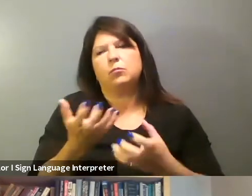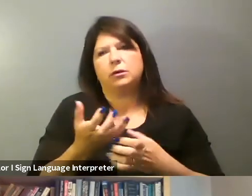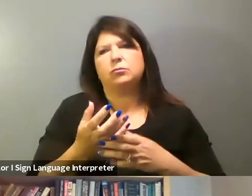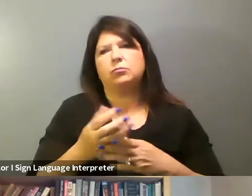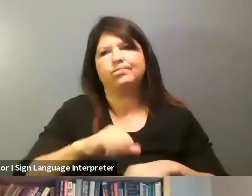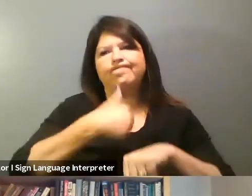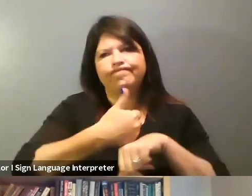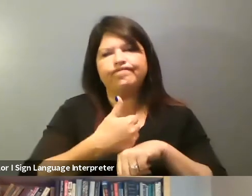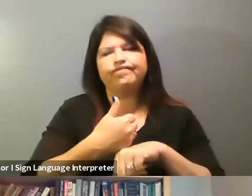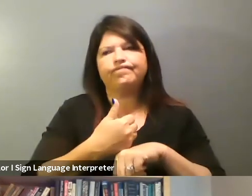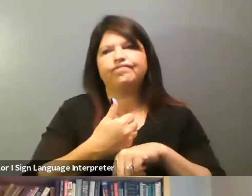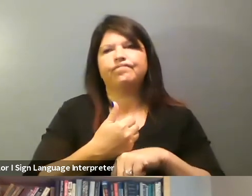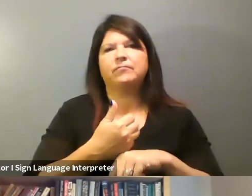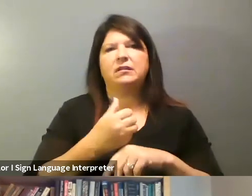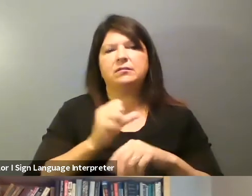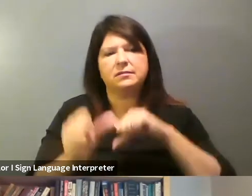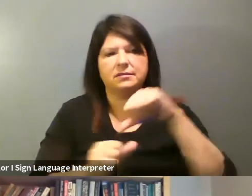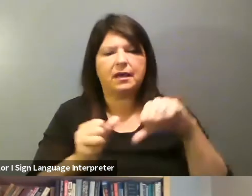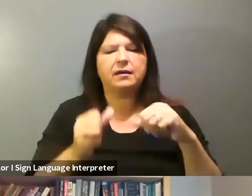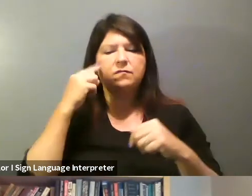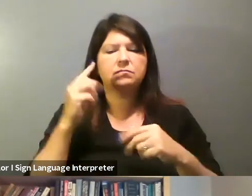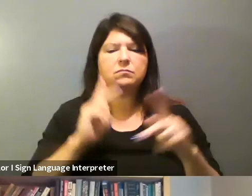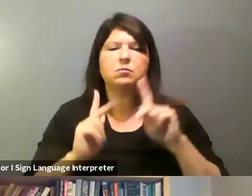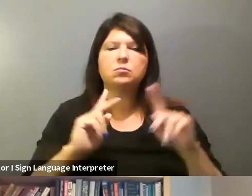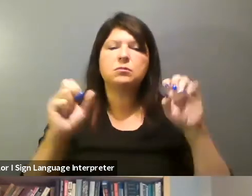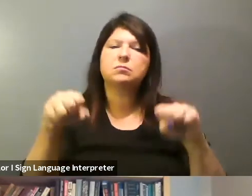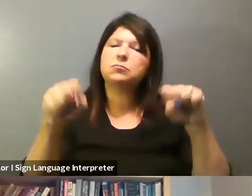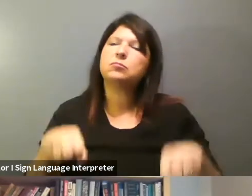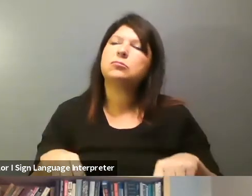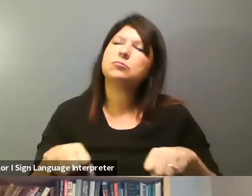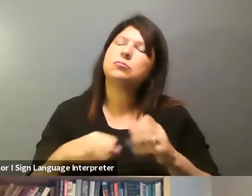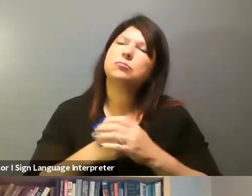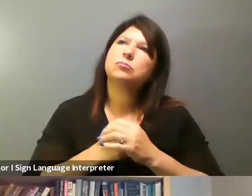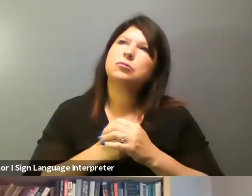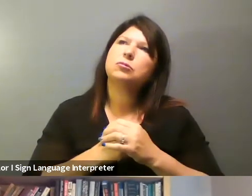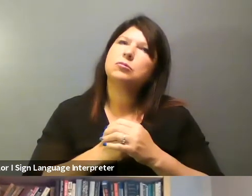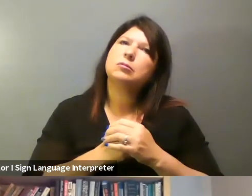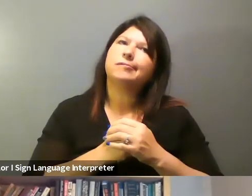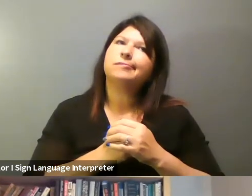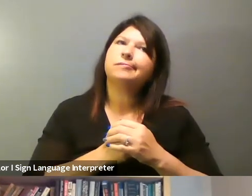society, was for people to be able to know if they were